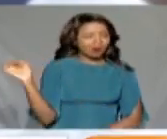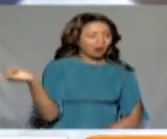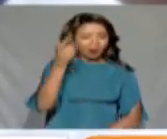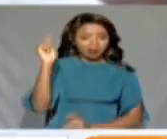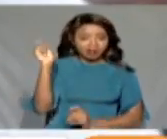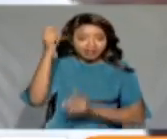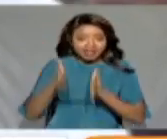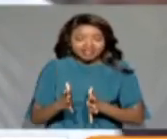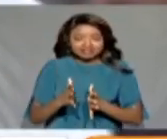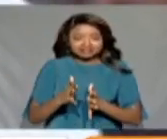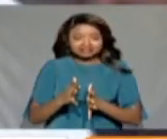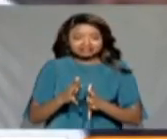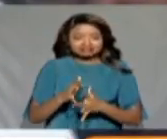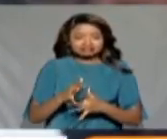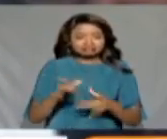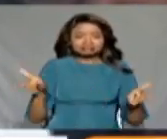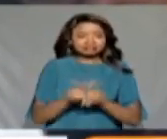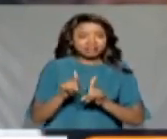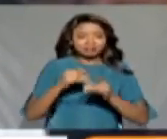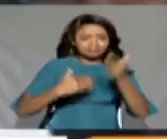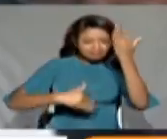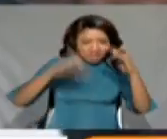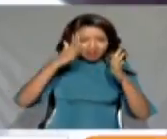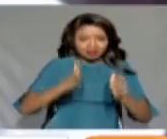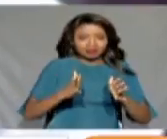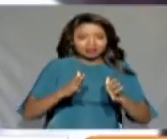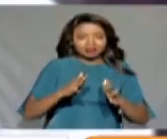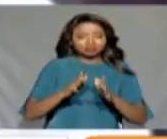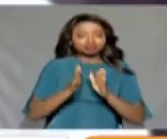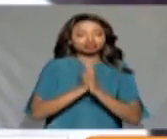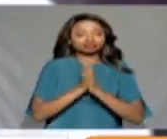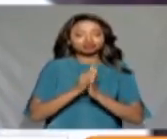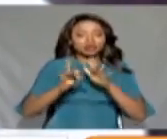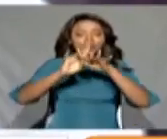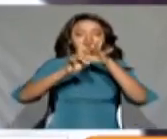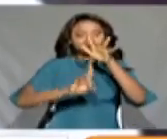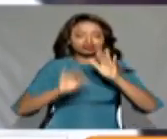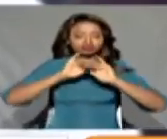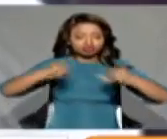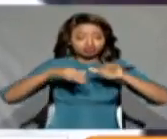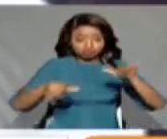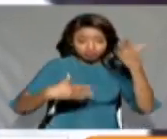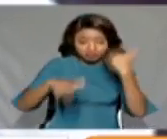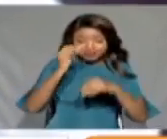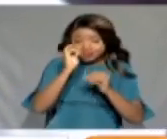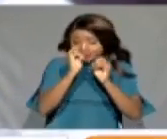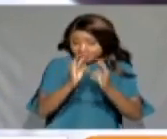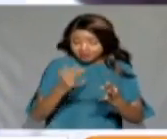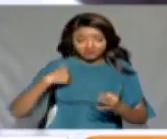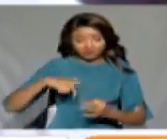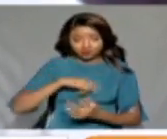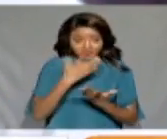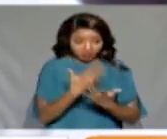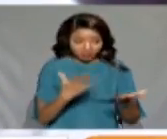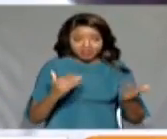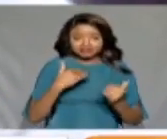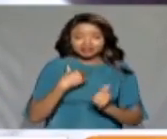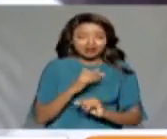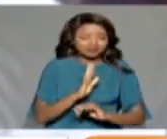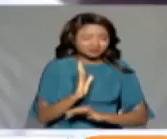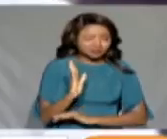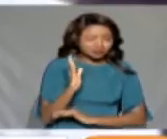of a sudden, became an expert on matters diving. Ikiwa vyombo vyetu havina hali ya